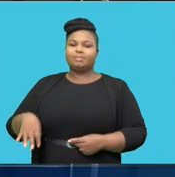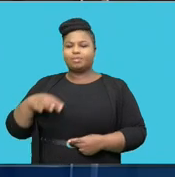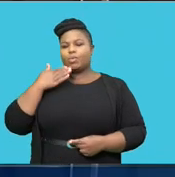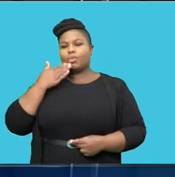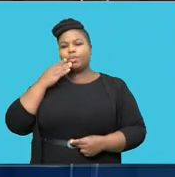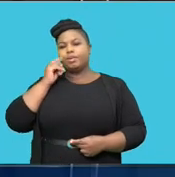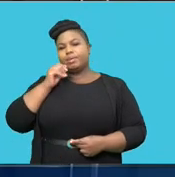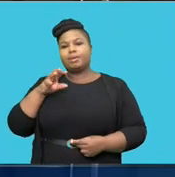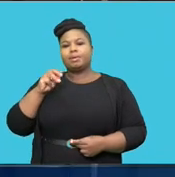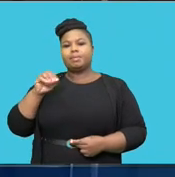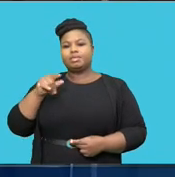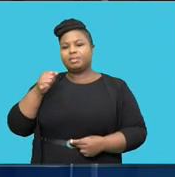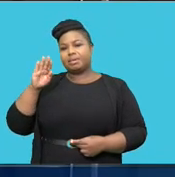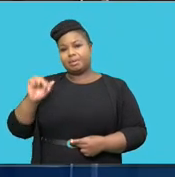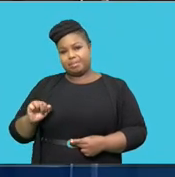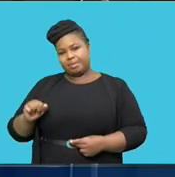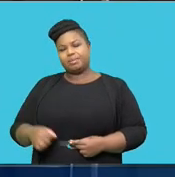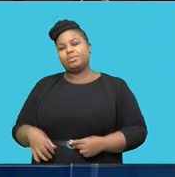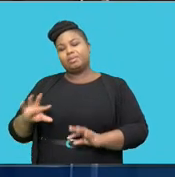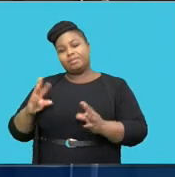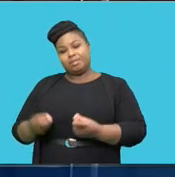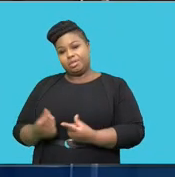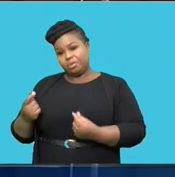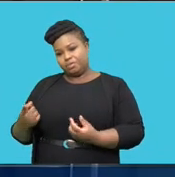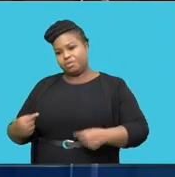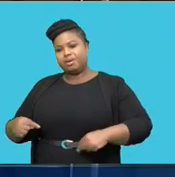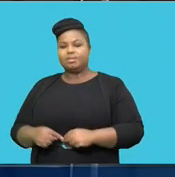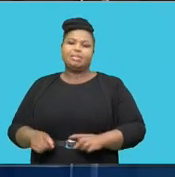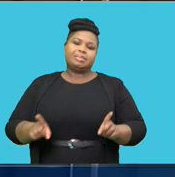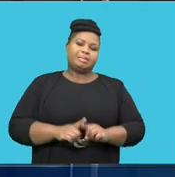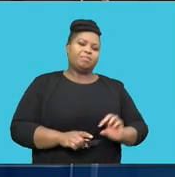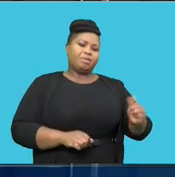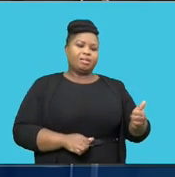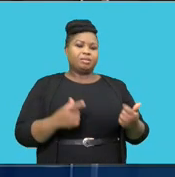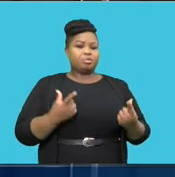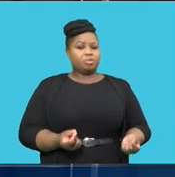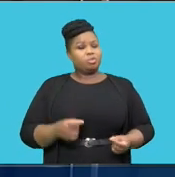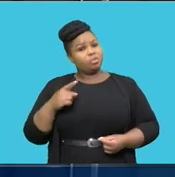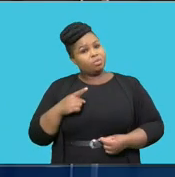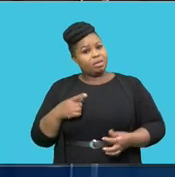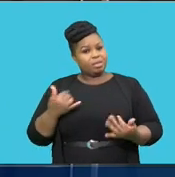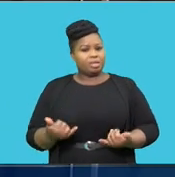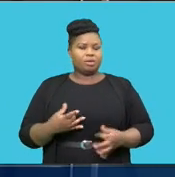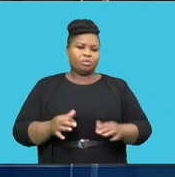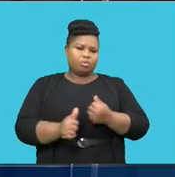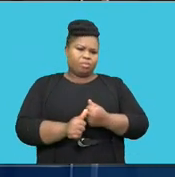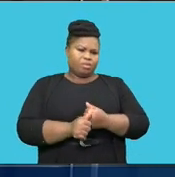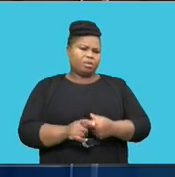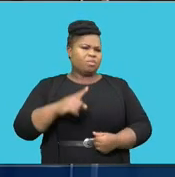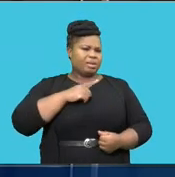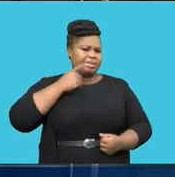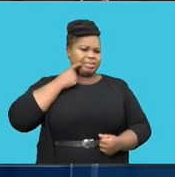Mashaba. Ingathi akwenze kithi angakwenza nakwabanye ngoba kumanje nje sesizocomplya ukuze sikhone